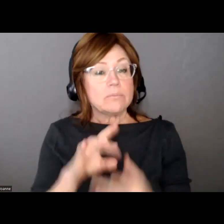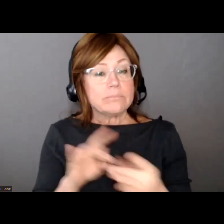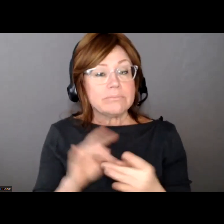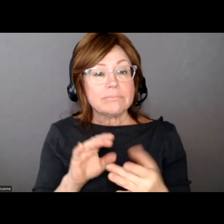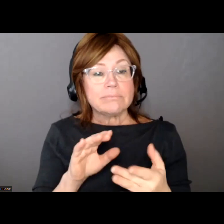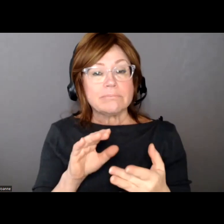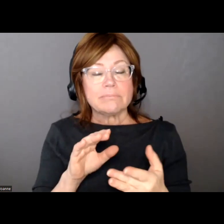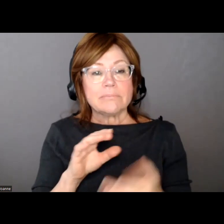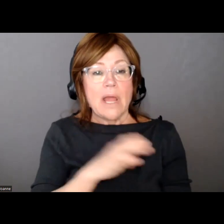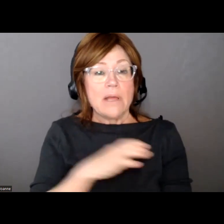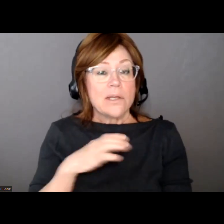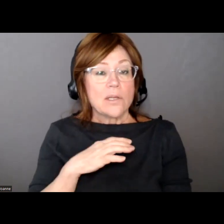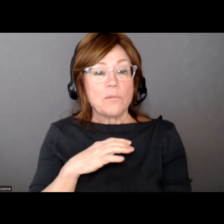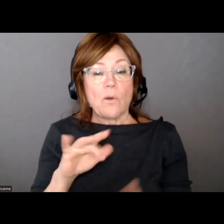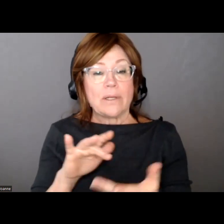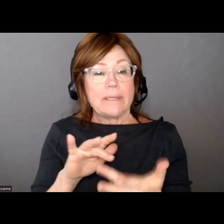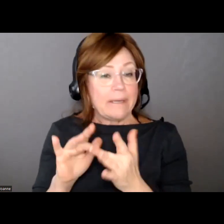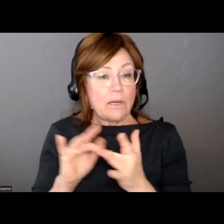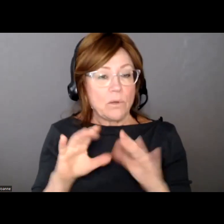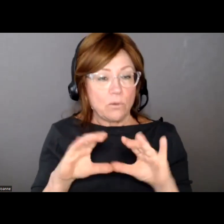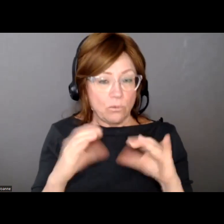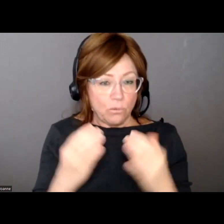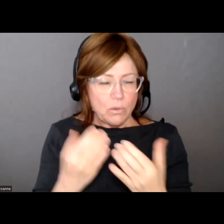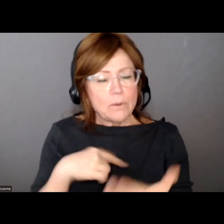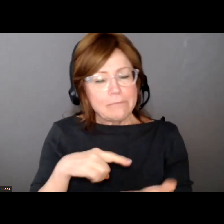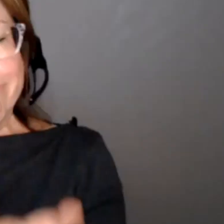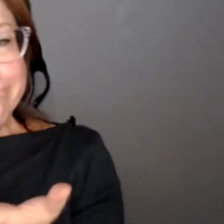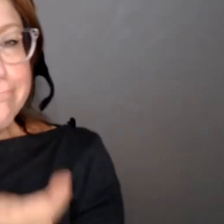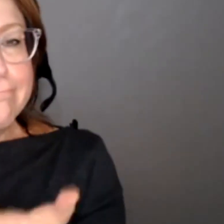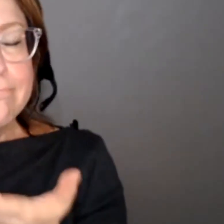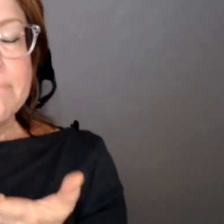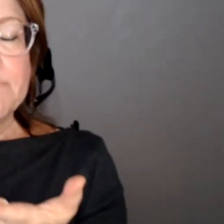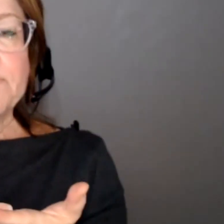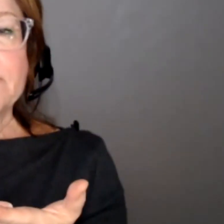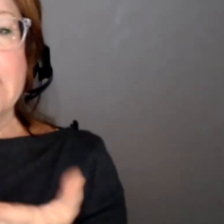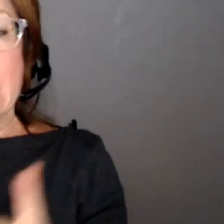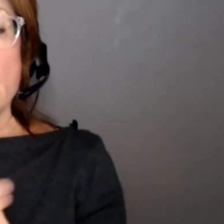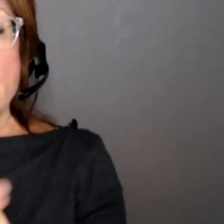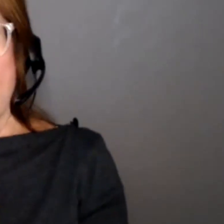community networking group is to share for each other.